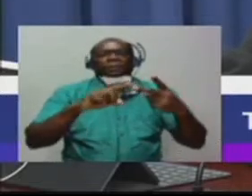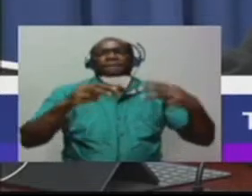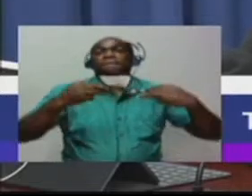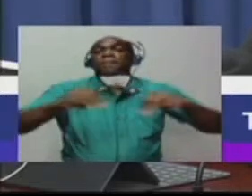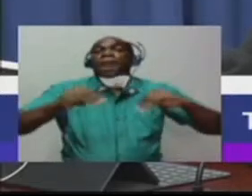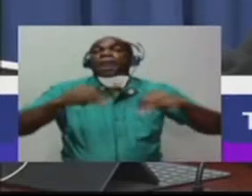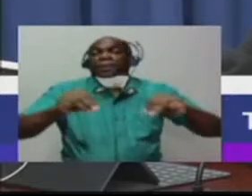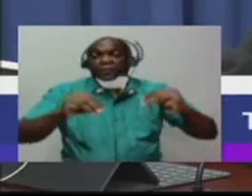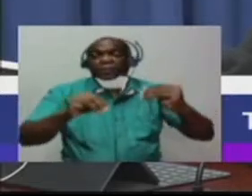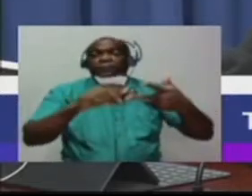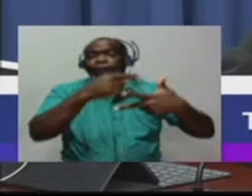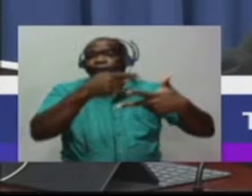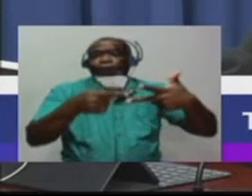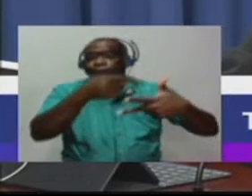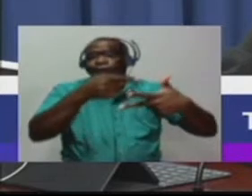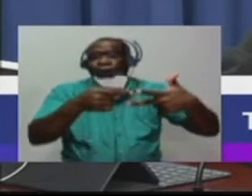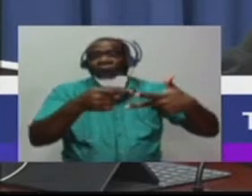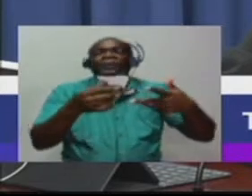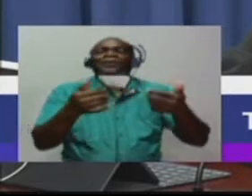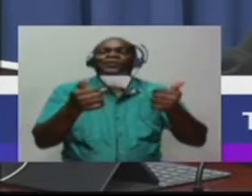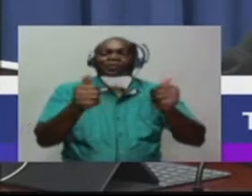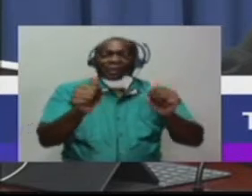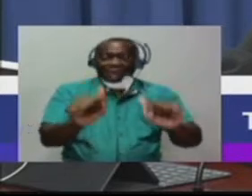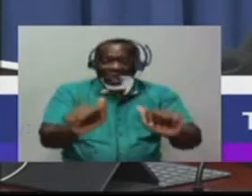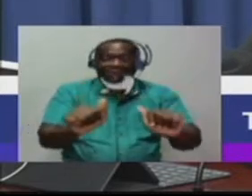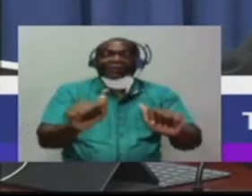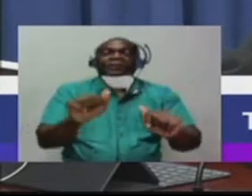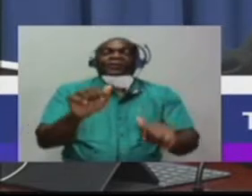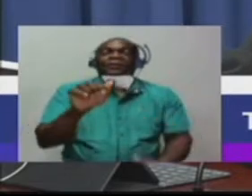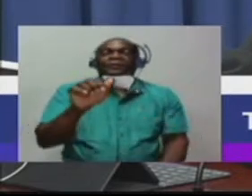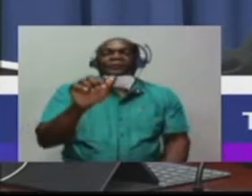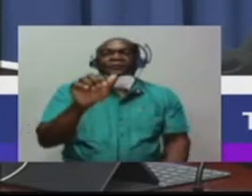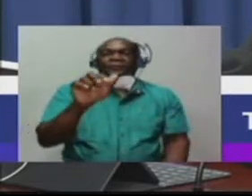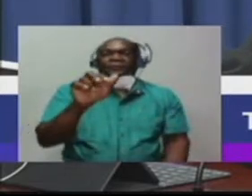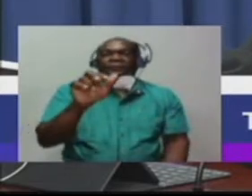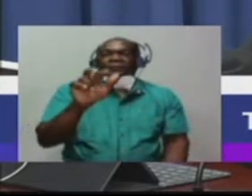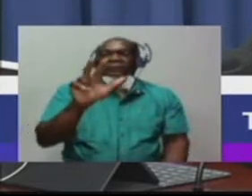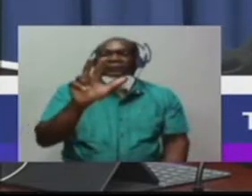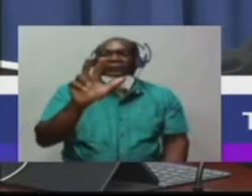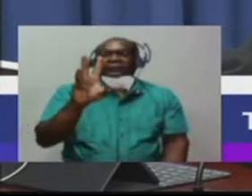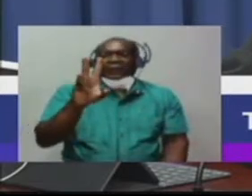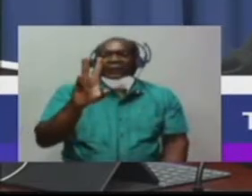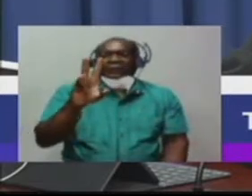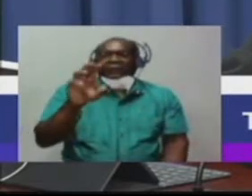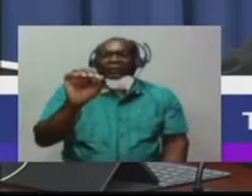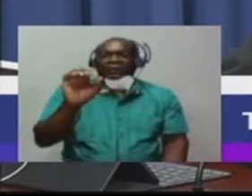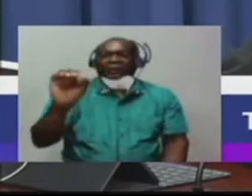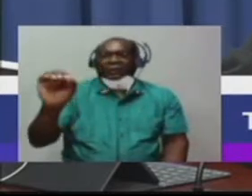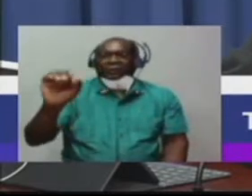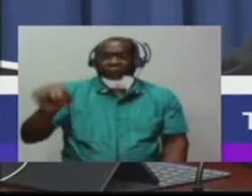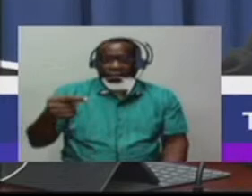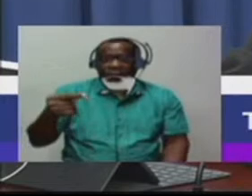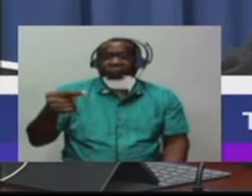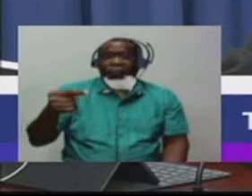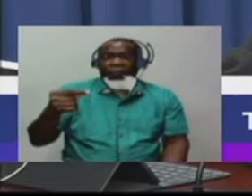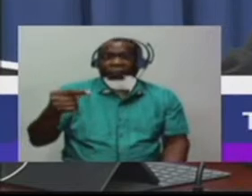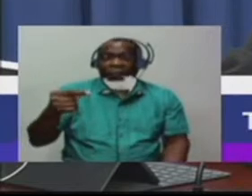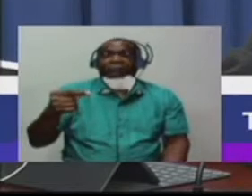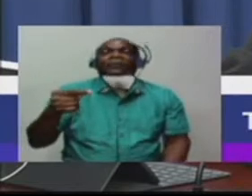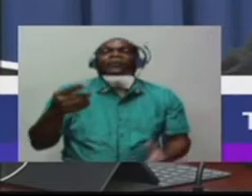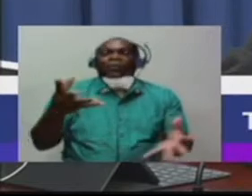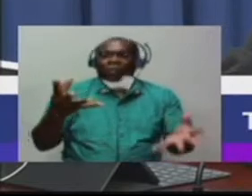106,000 doses, into people's arms as fast as possible. So hopefully that will take